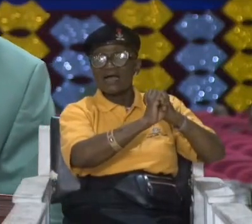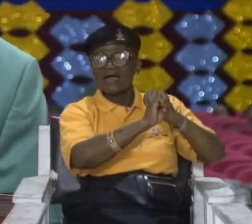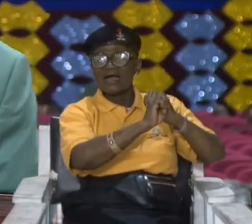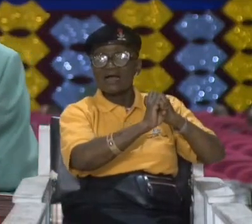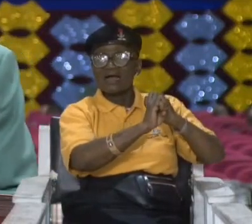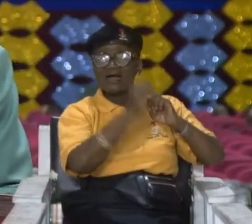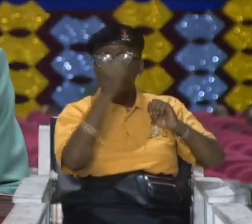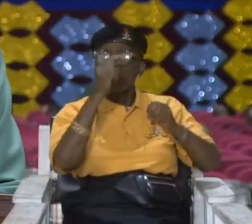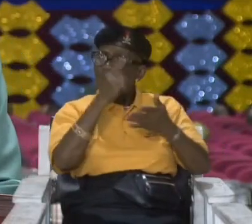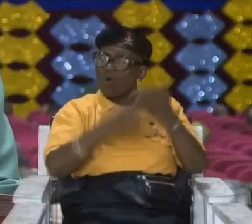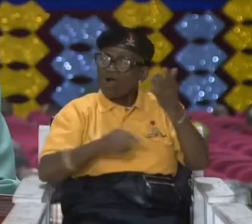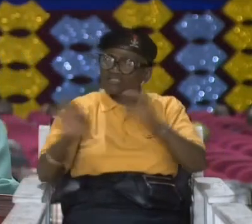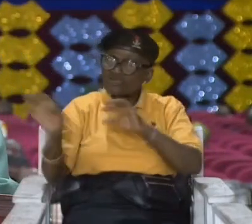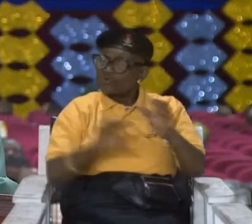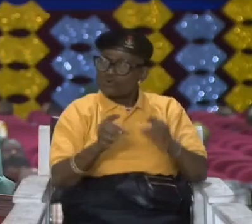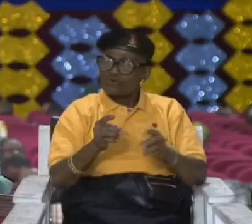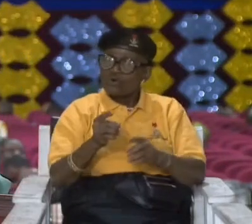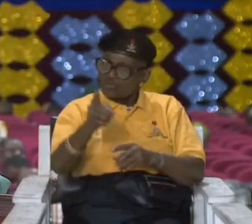What do you want?